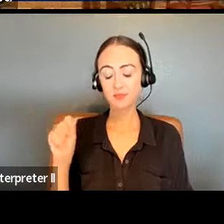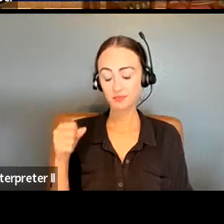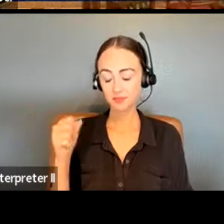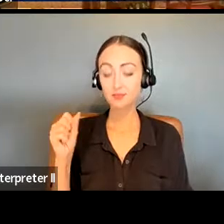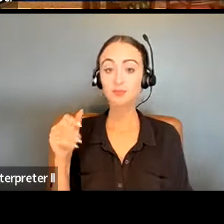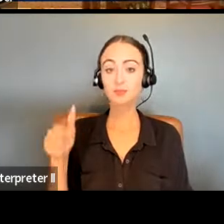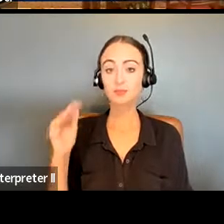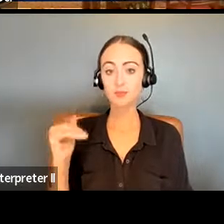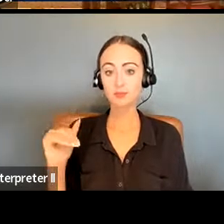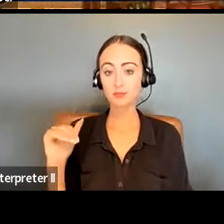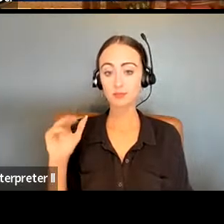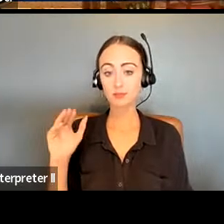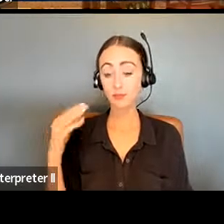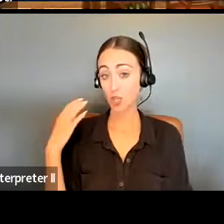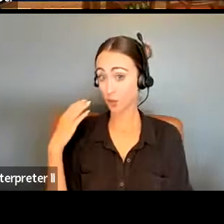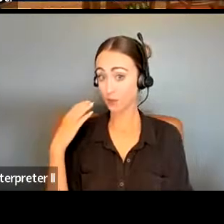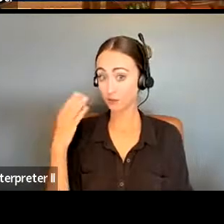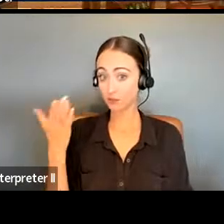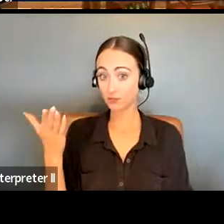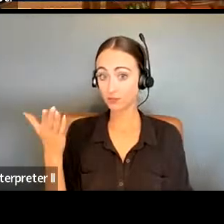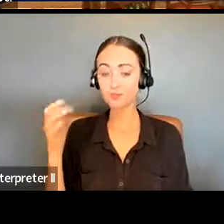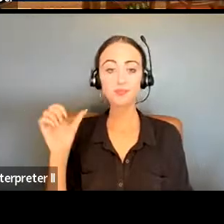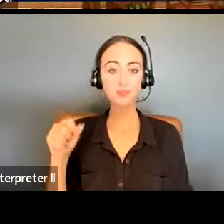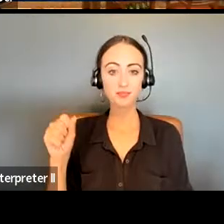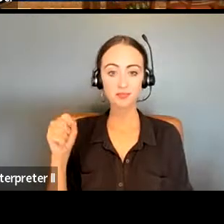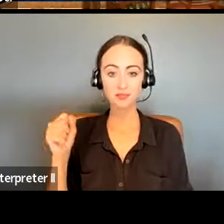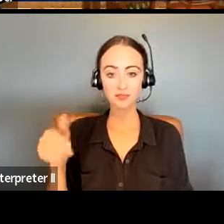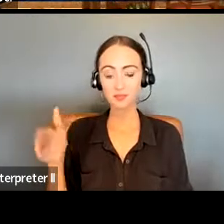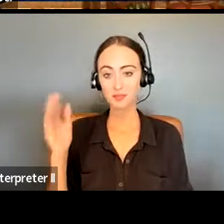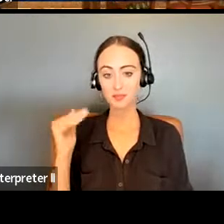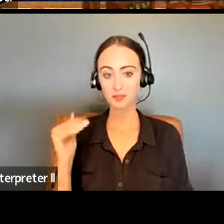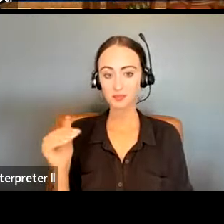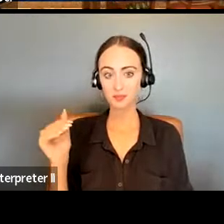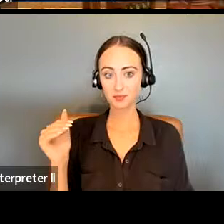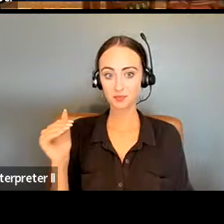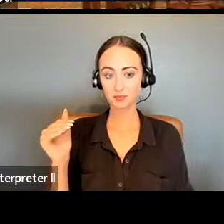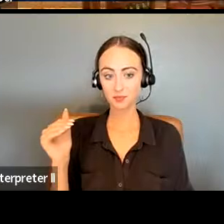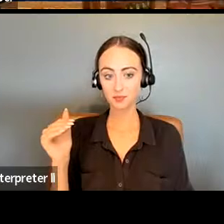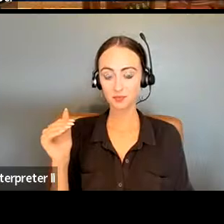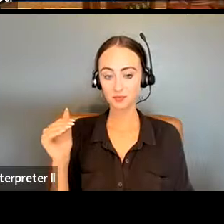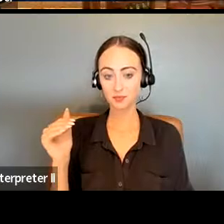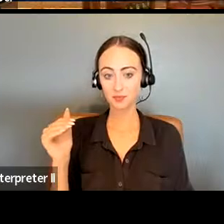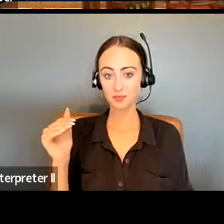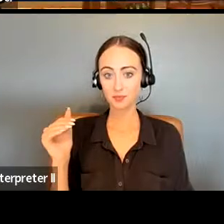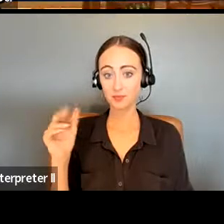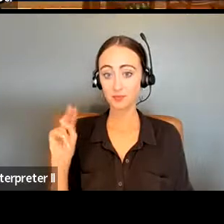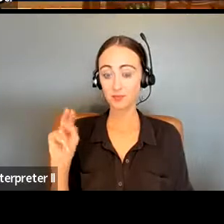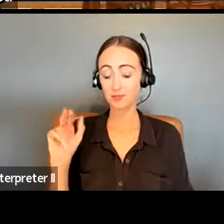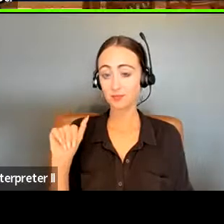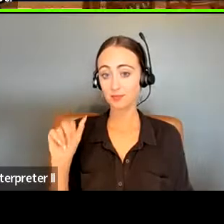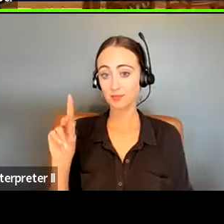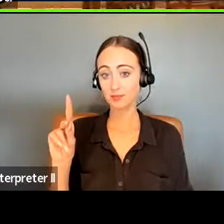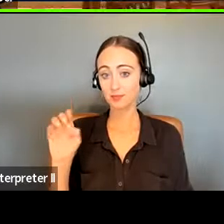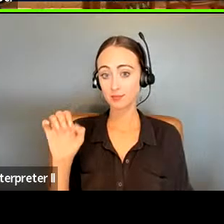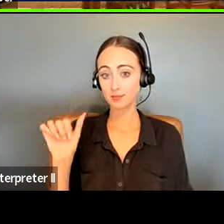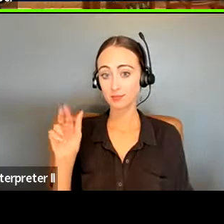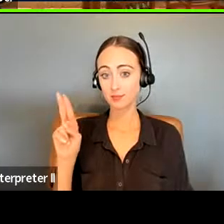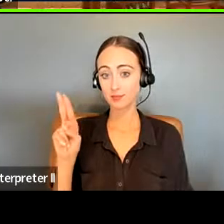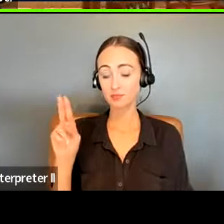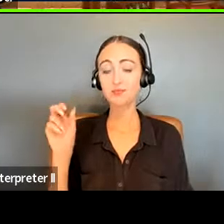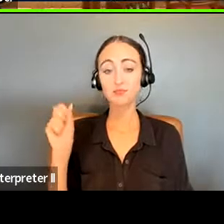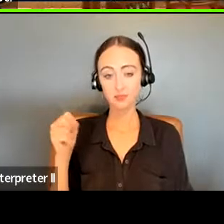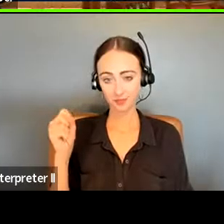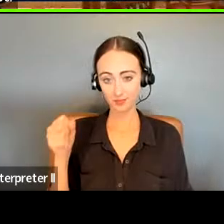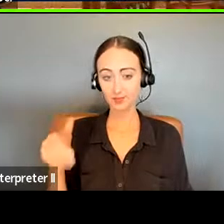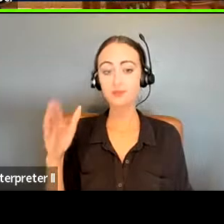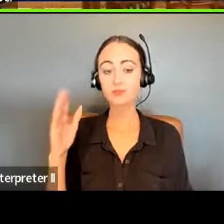votes yes. Chairman Mendelson. Yes. Chairman Mendelson votes yes. Councilmember Nadeau. Yes.